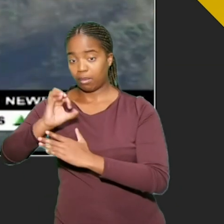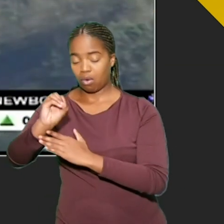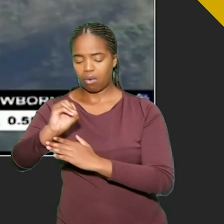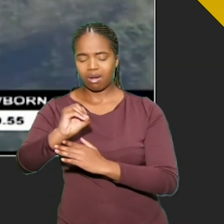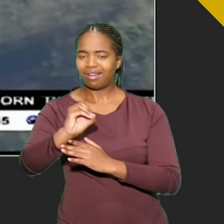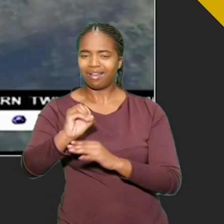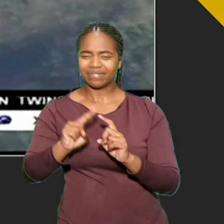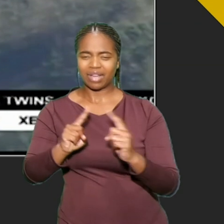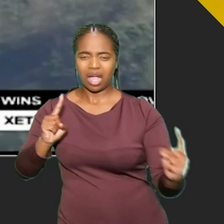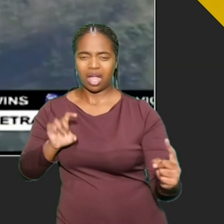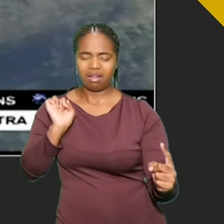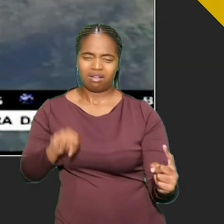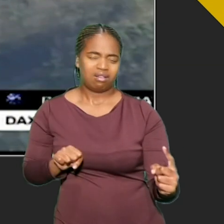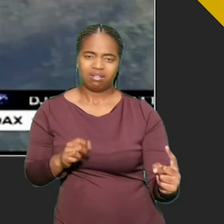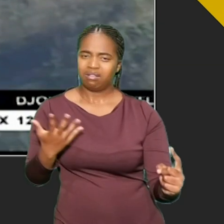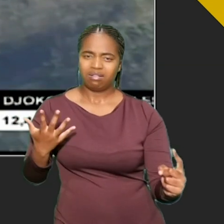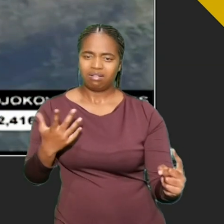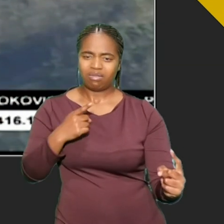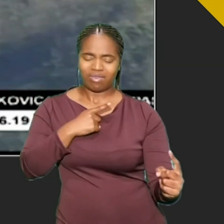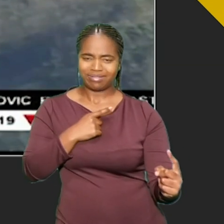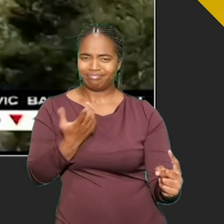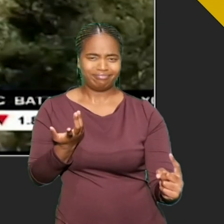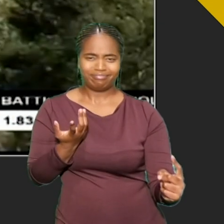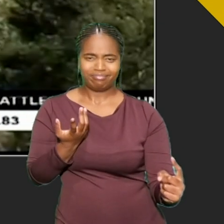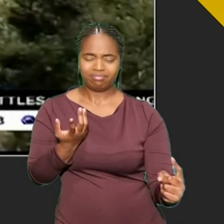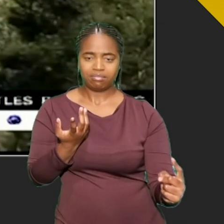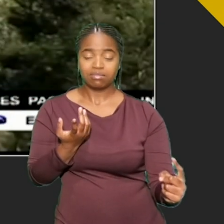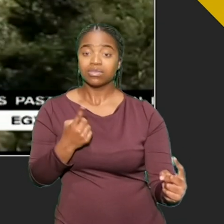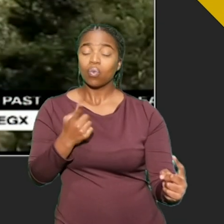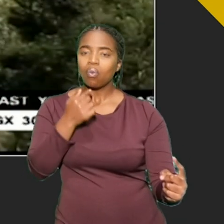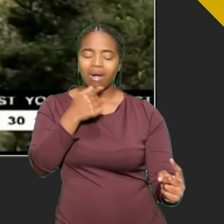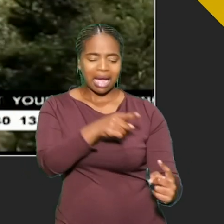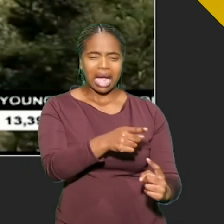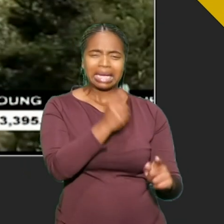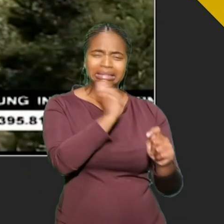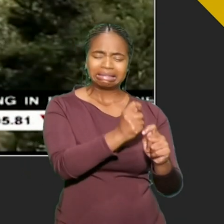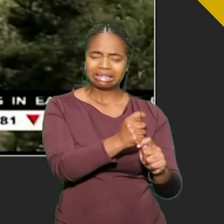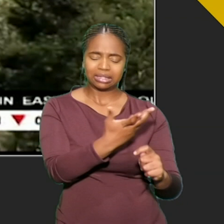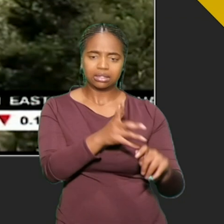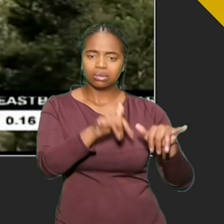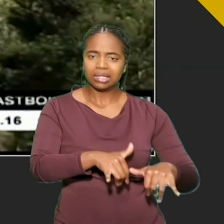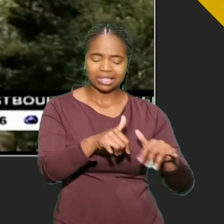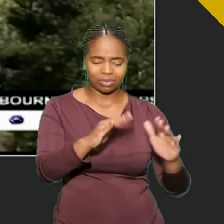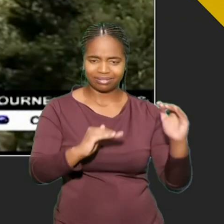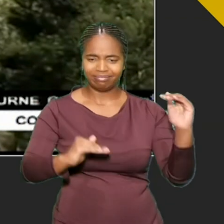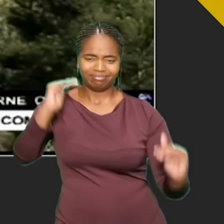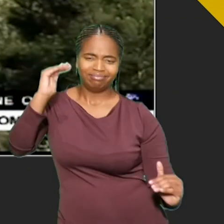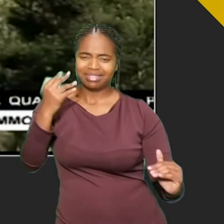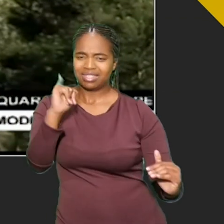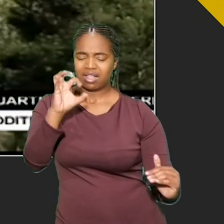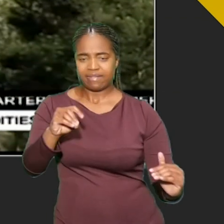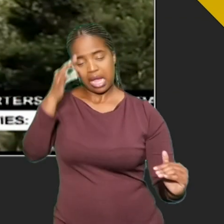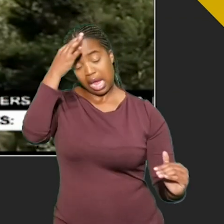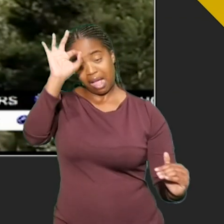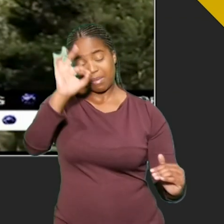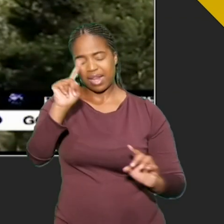say the lack of access to land and proper housing is perpetuating inequality, and the government's biggest